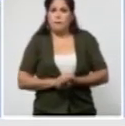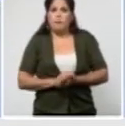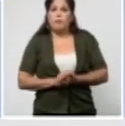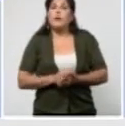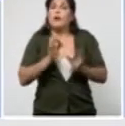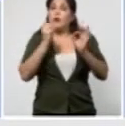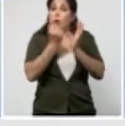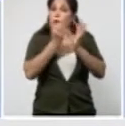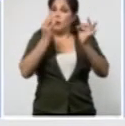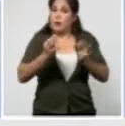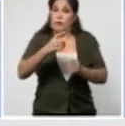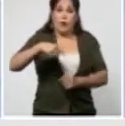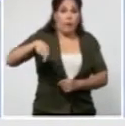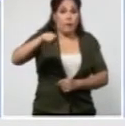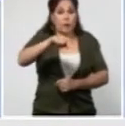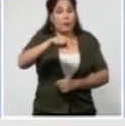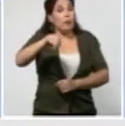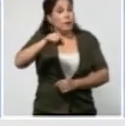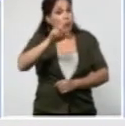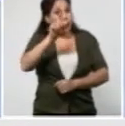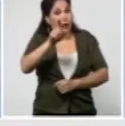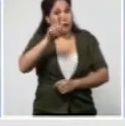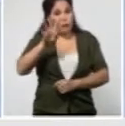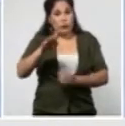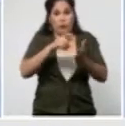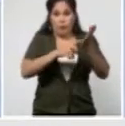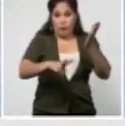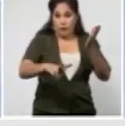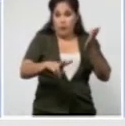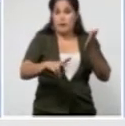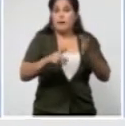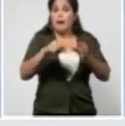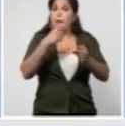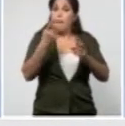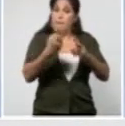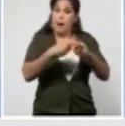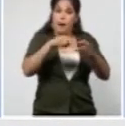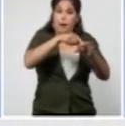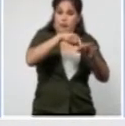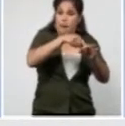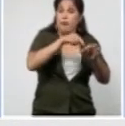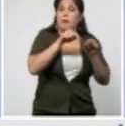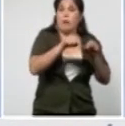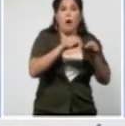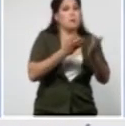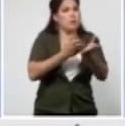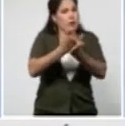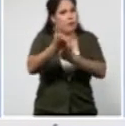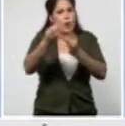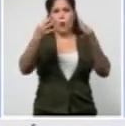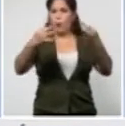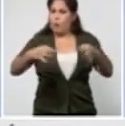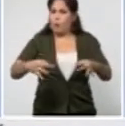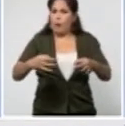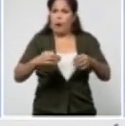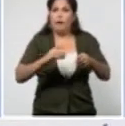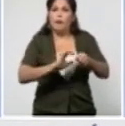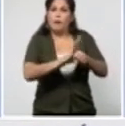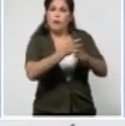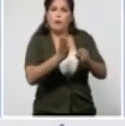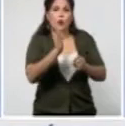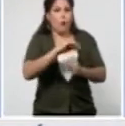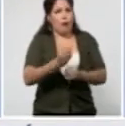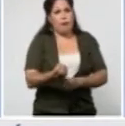And as I always reiterate, the 14 provinces and the Isle of Youth Special Municipality continue without confirming